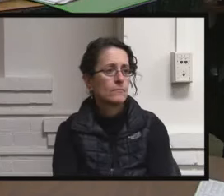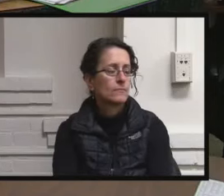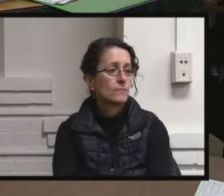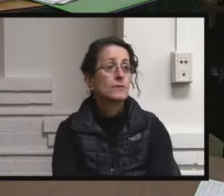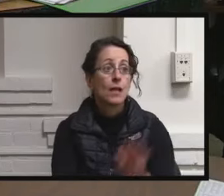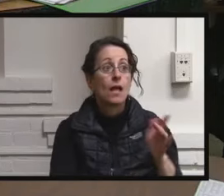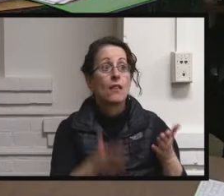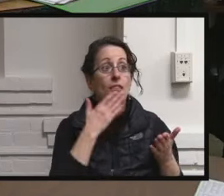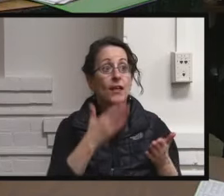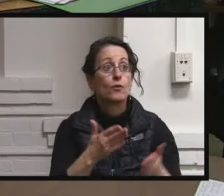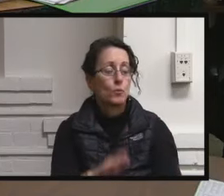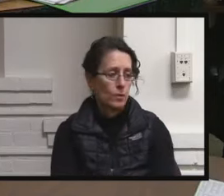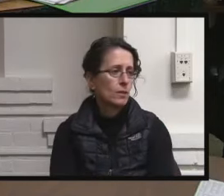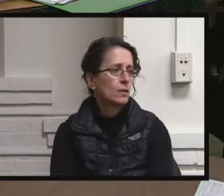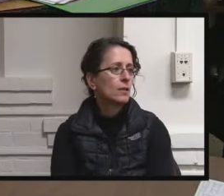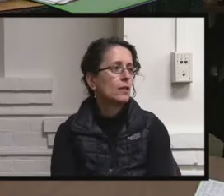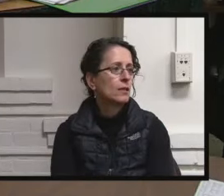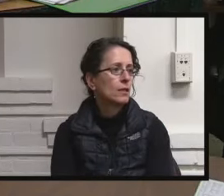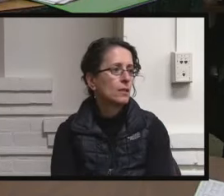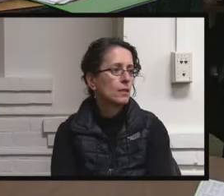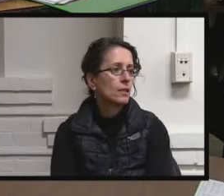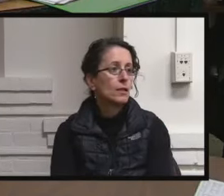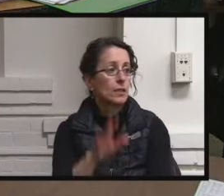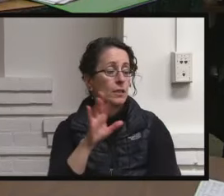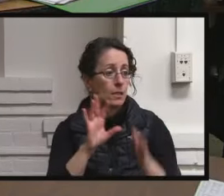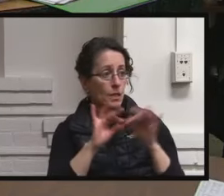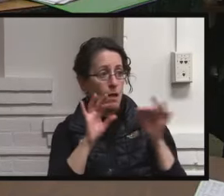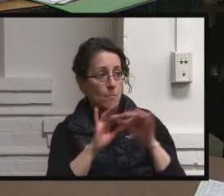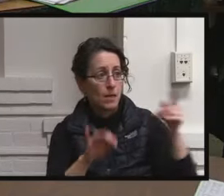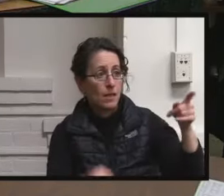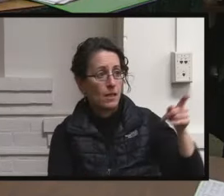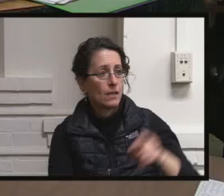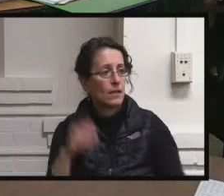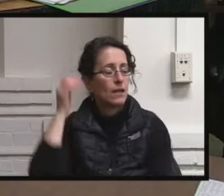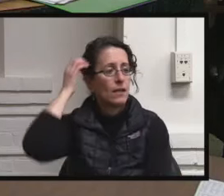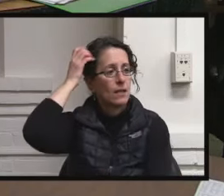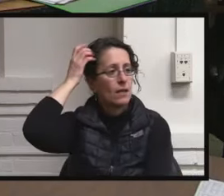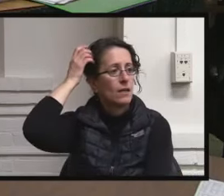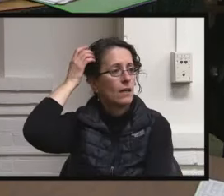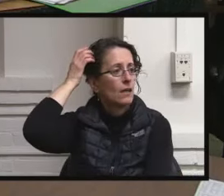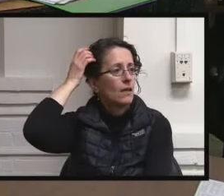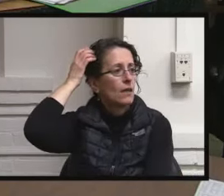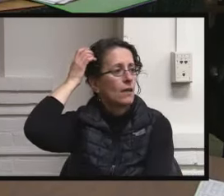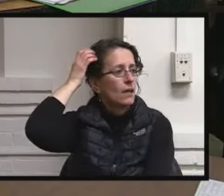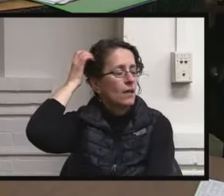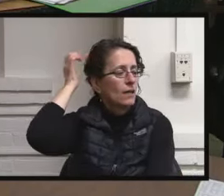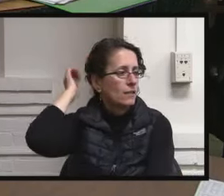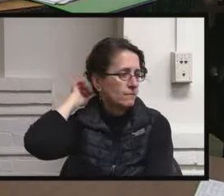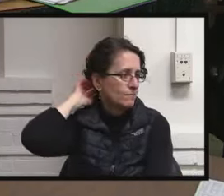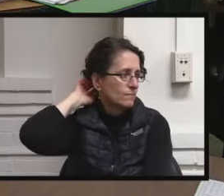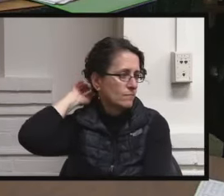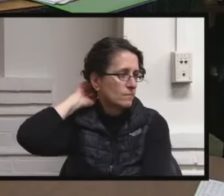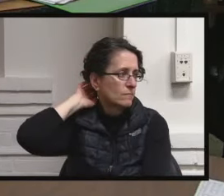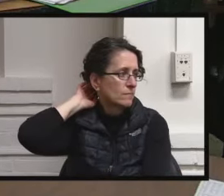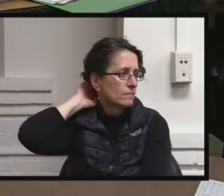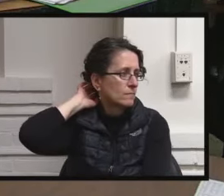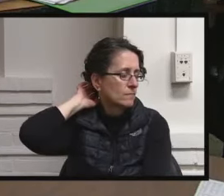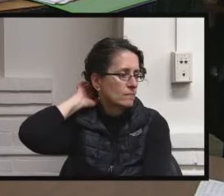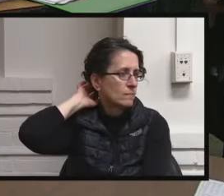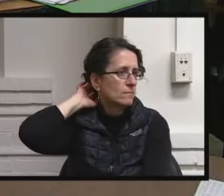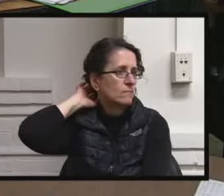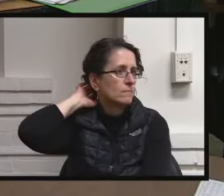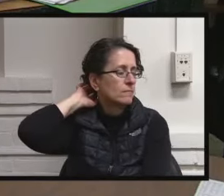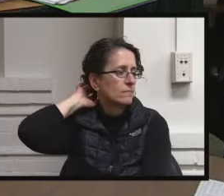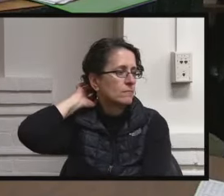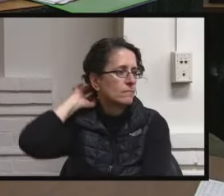That was very helpful. Thank you. We had a comment over here before we switch over to Jen. Is that fair to say? Is it a comment